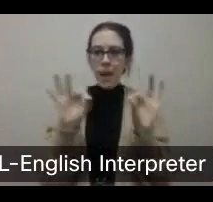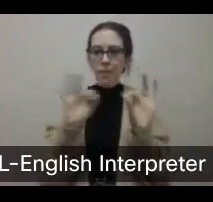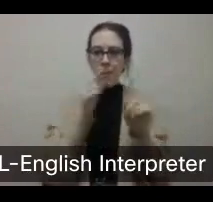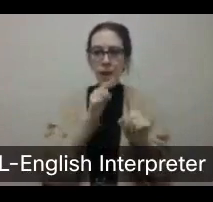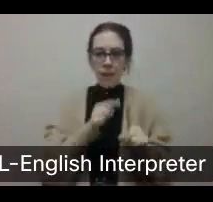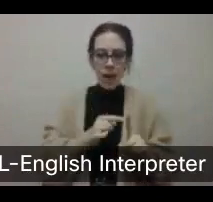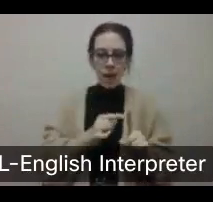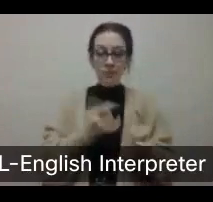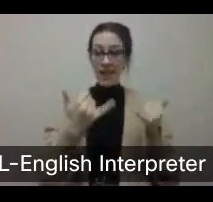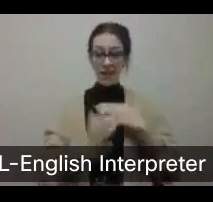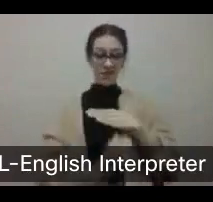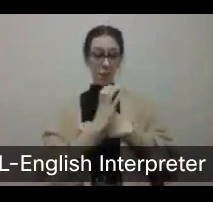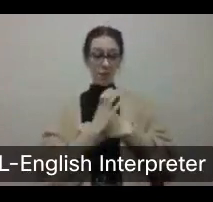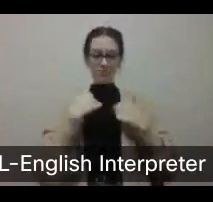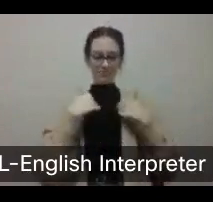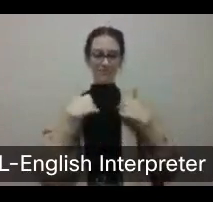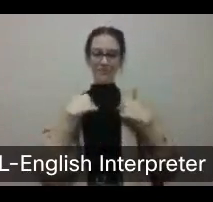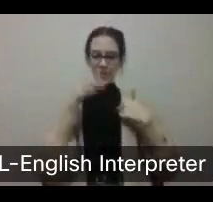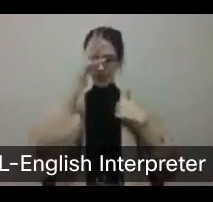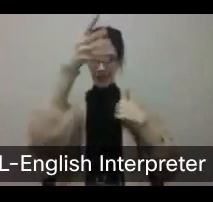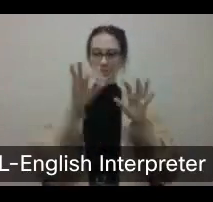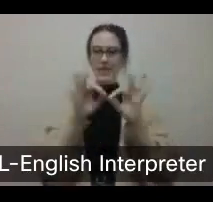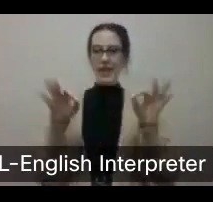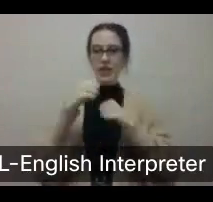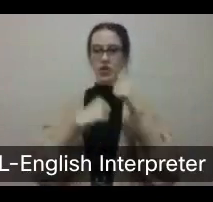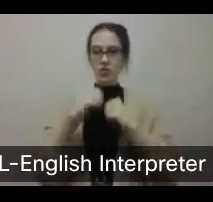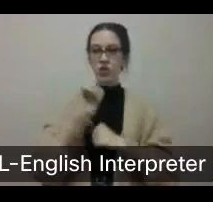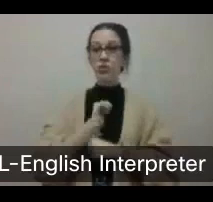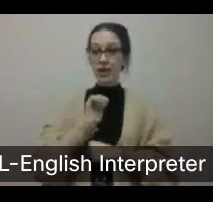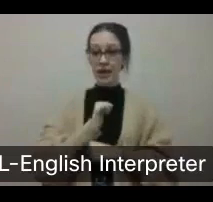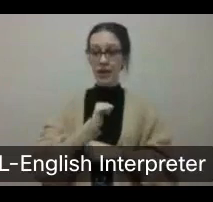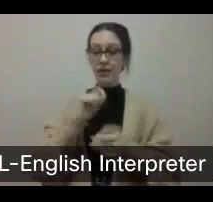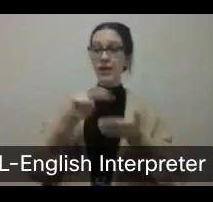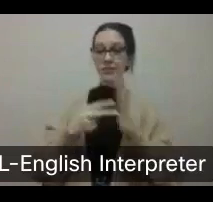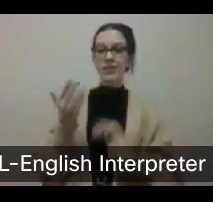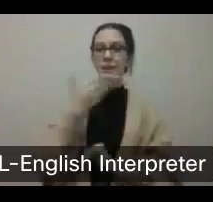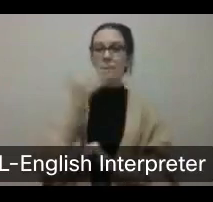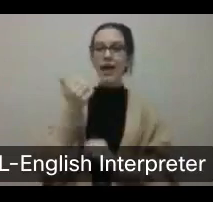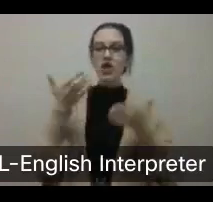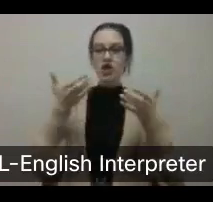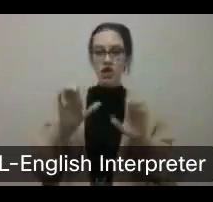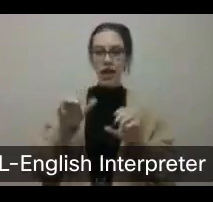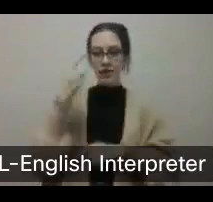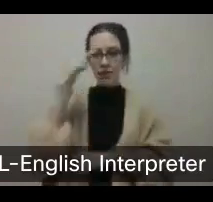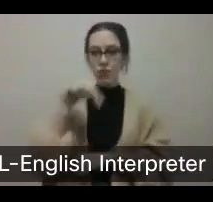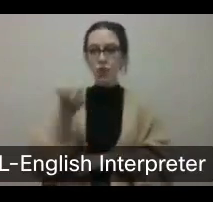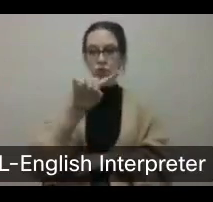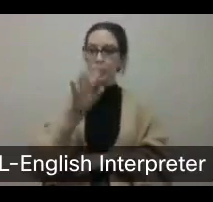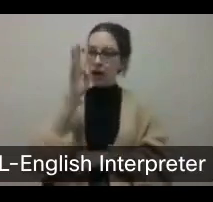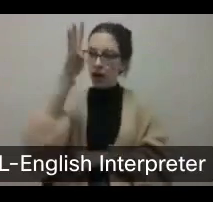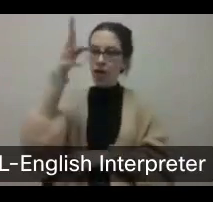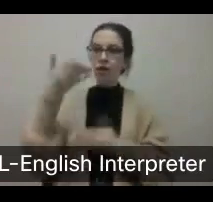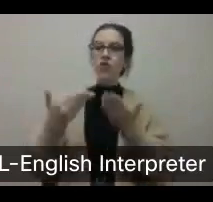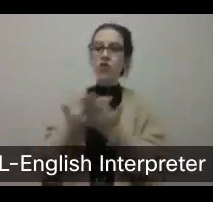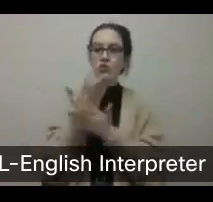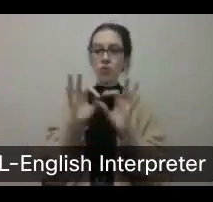to create your own sentences. And so you will have a better opportunity, a better chance of creating sentences that are original to you in